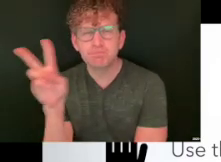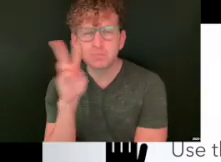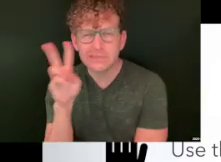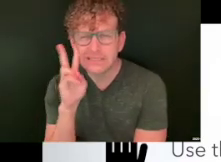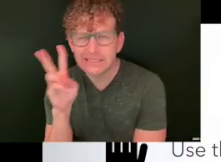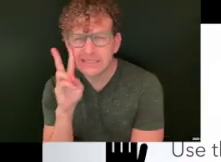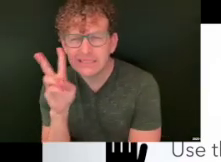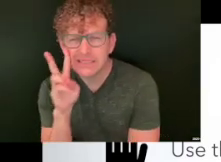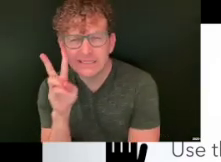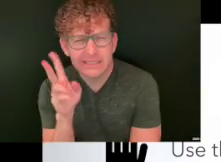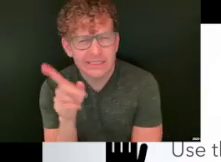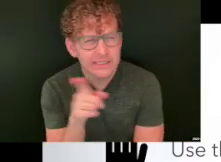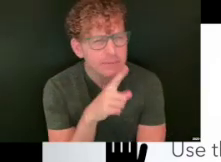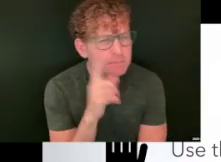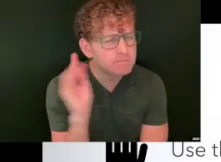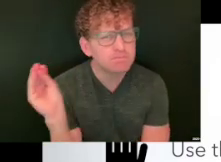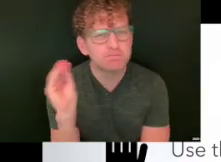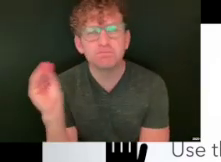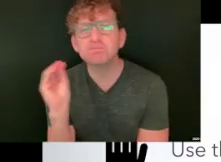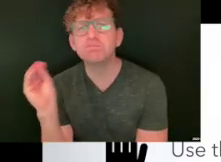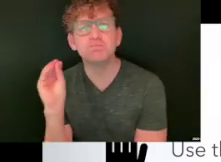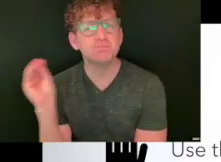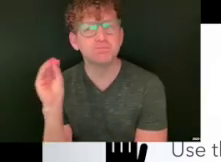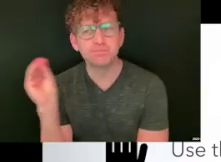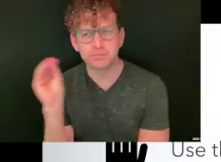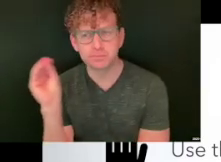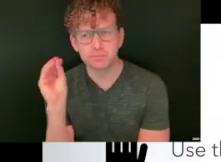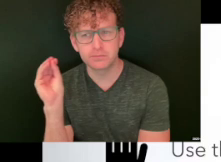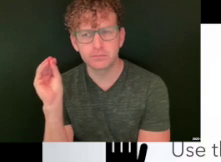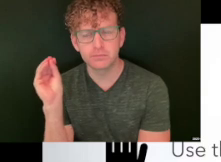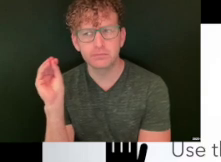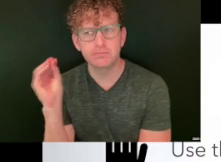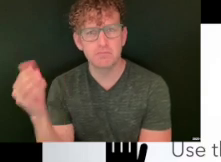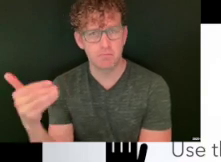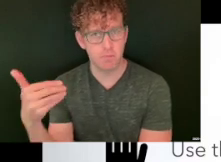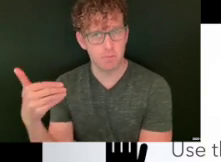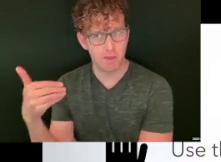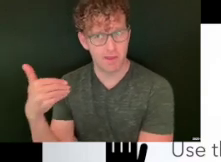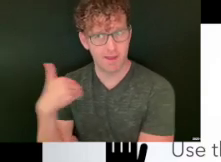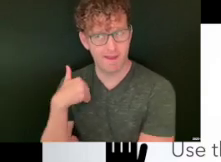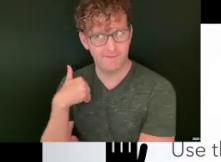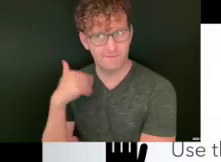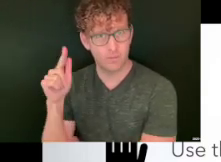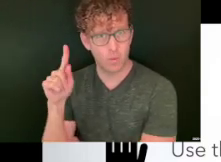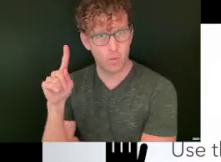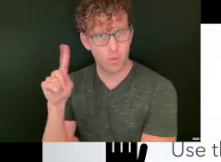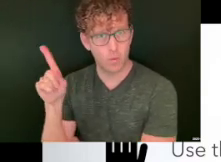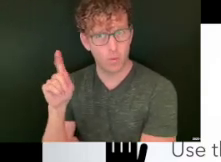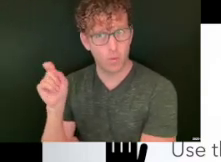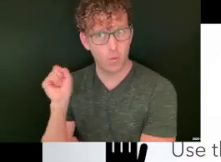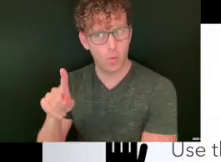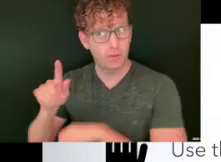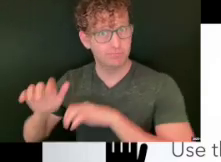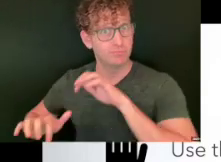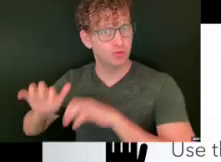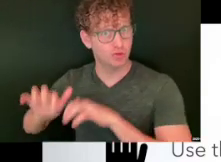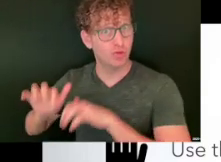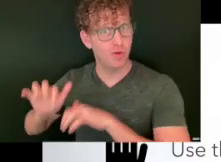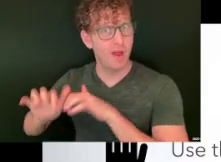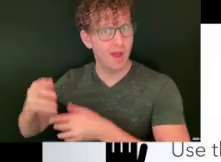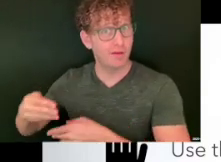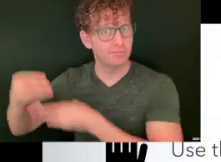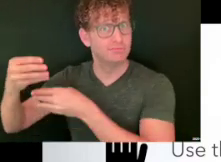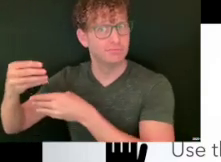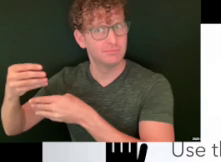are proposed, but only so much can be found. We do, however, plan to, as we run this